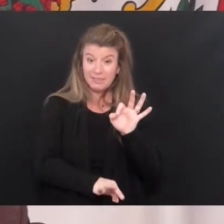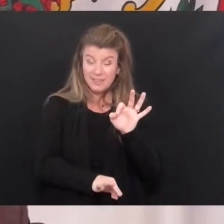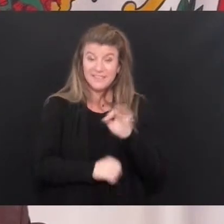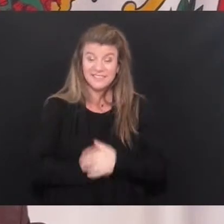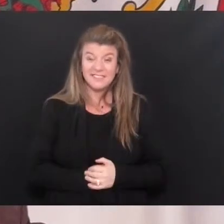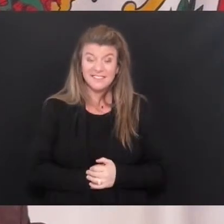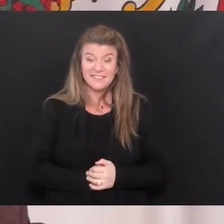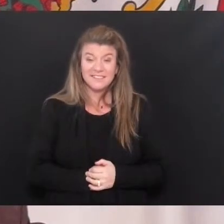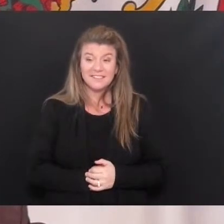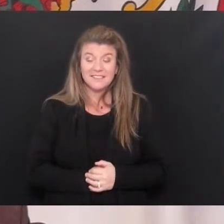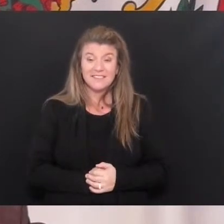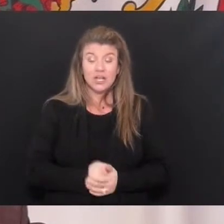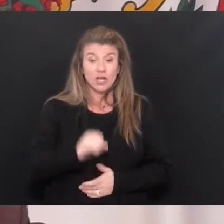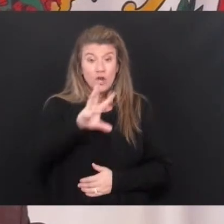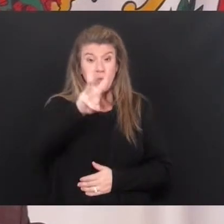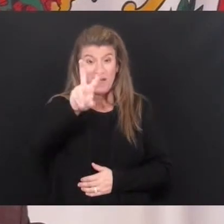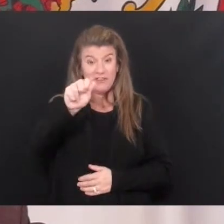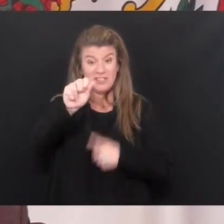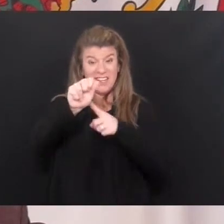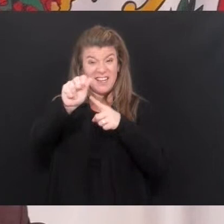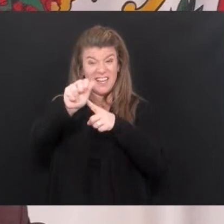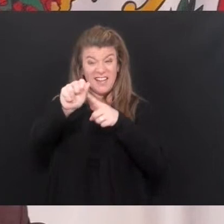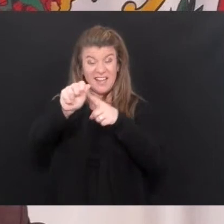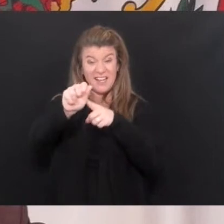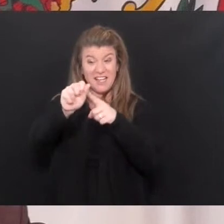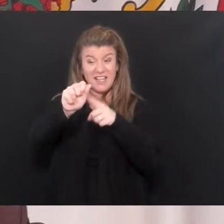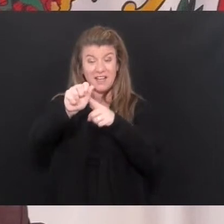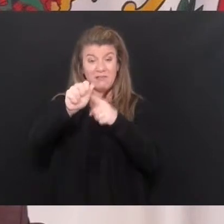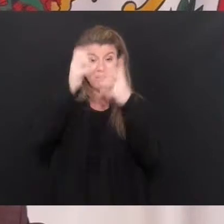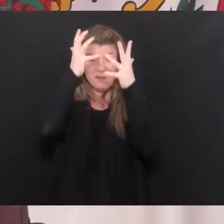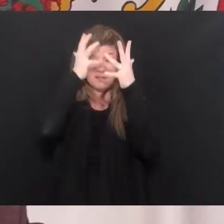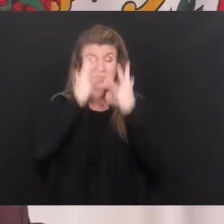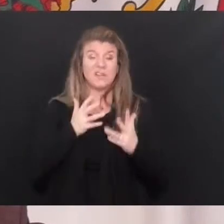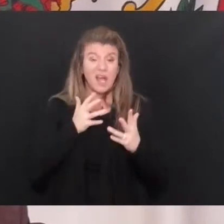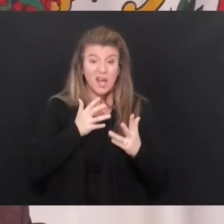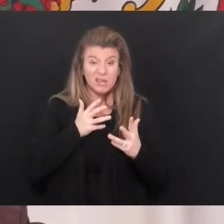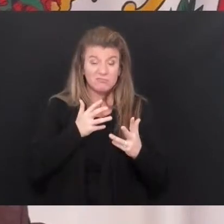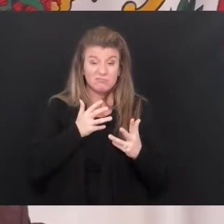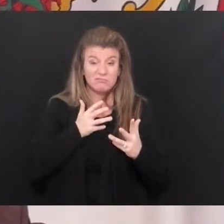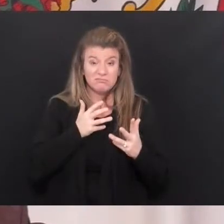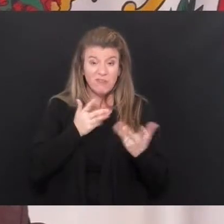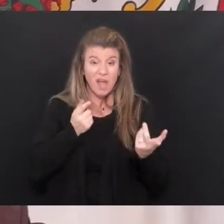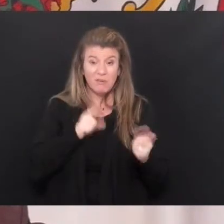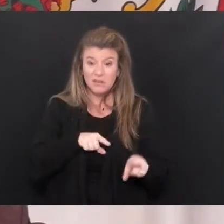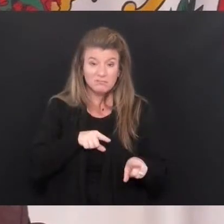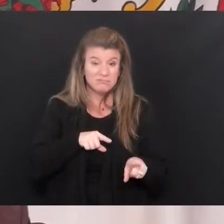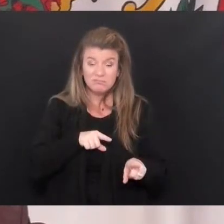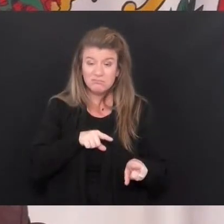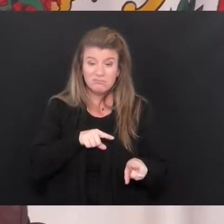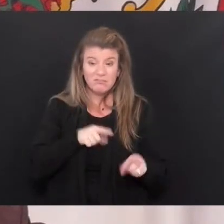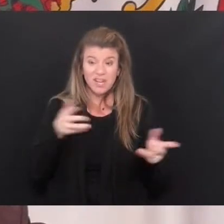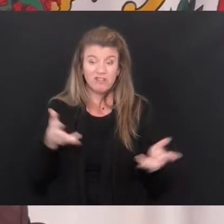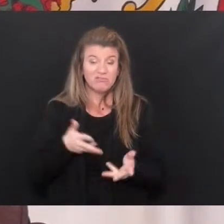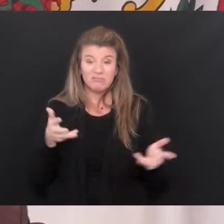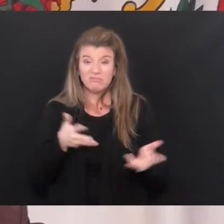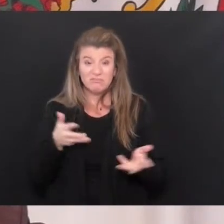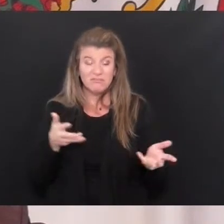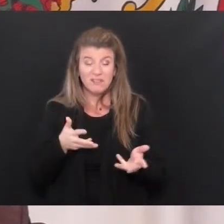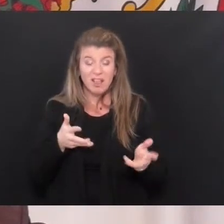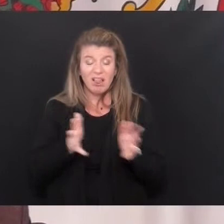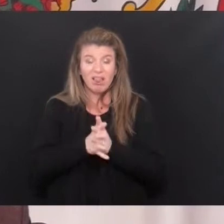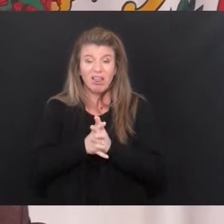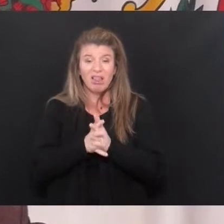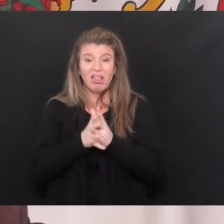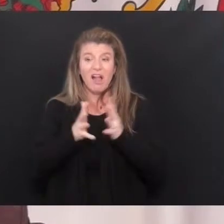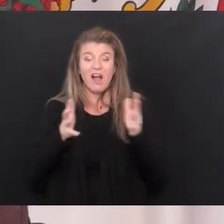West Virginia would be a lot of sad singing and slow walking. There'd be a lot